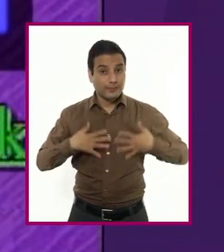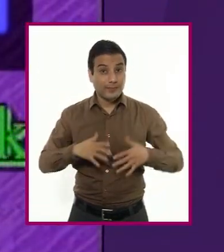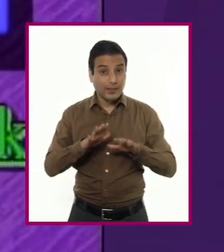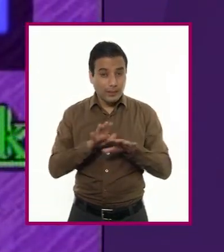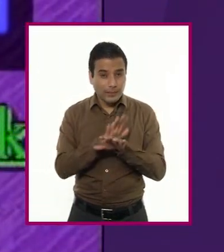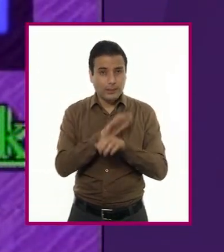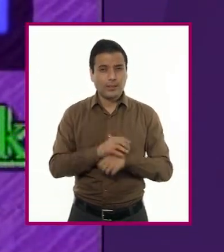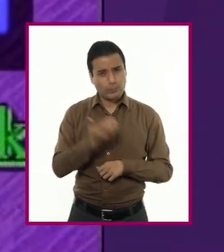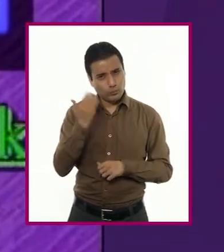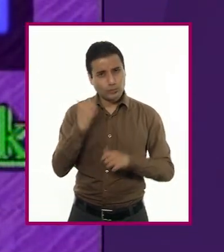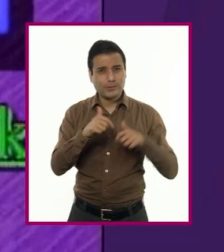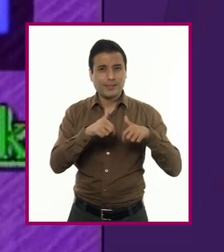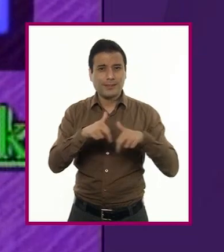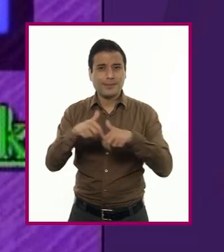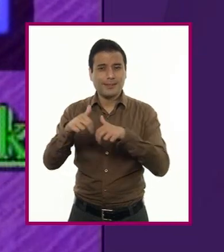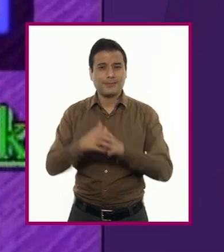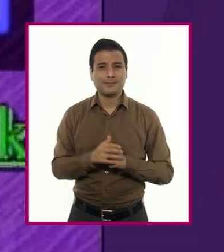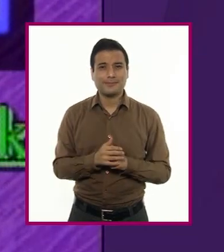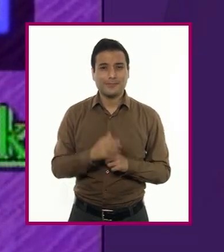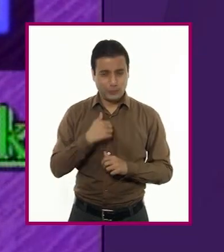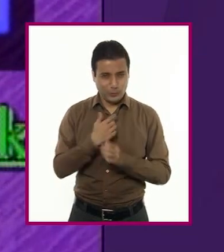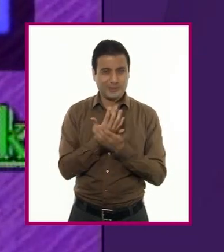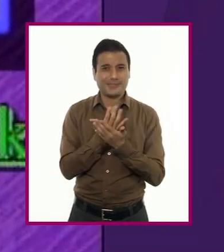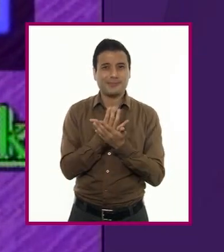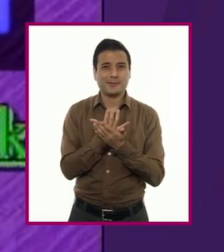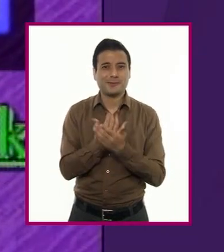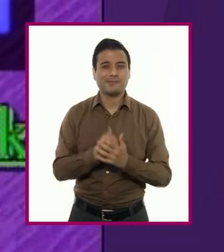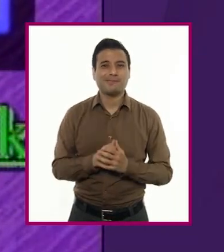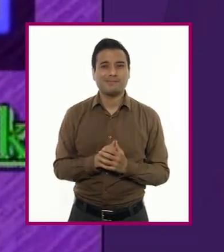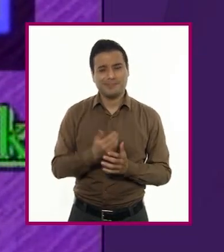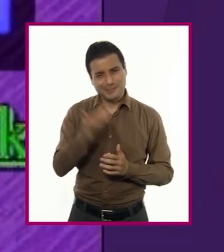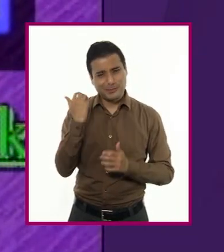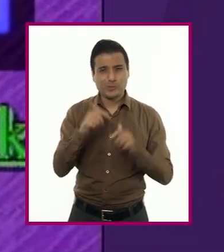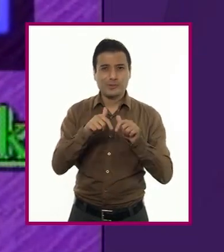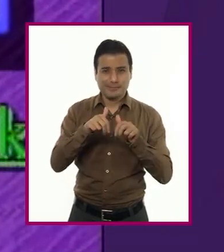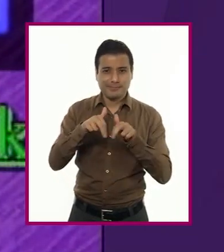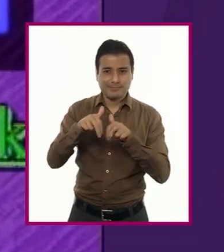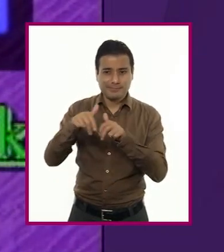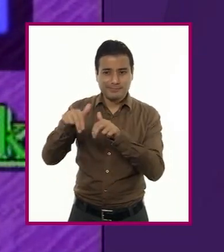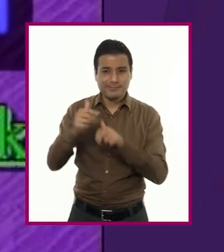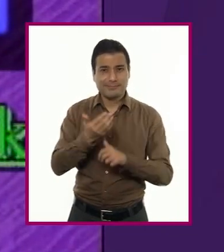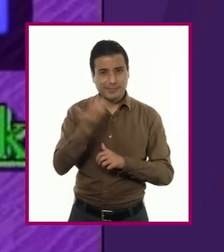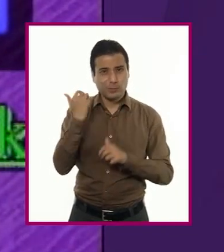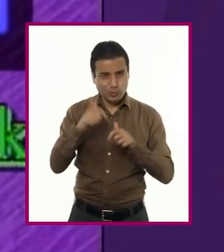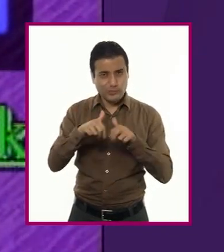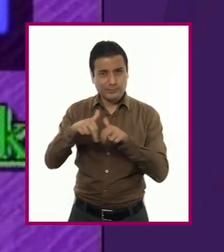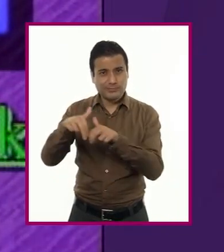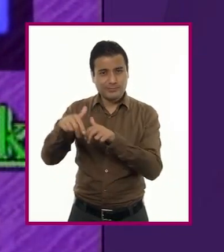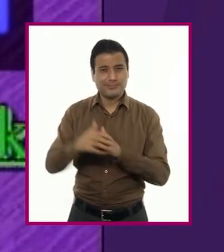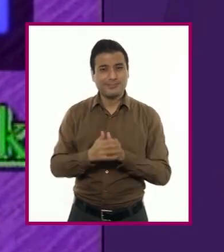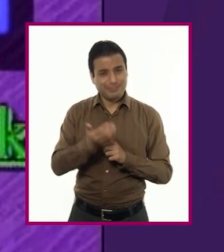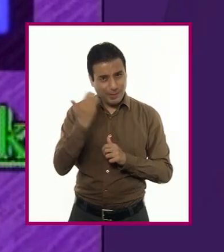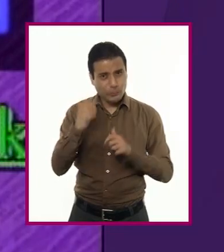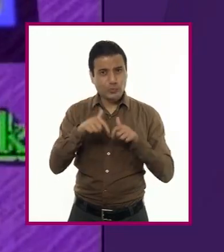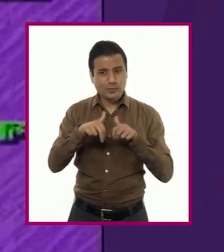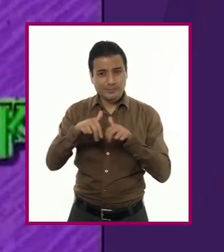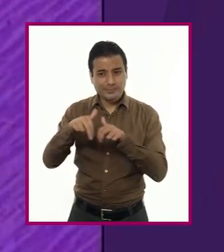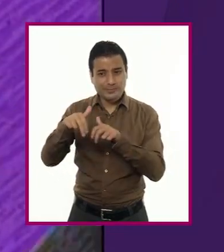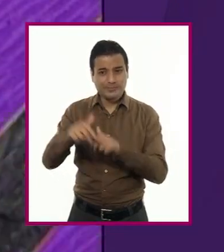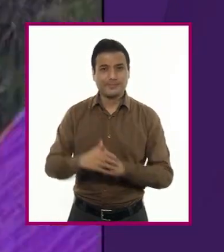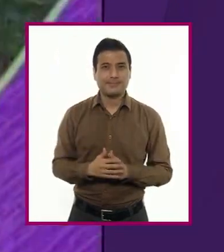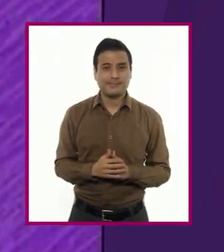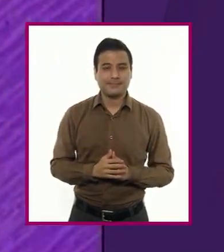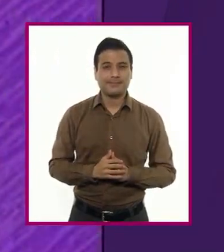let's walk a few blocks. I'll wait for you. Let's walk a few blocks. Let's walk. Let's walk.